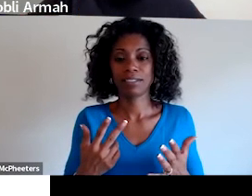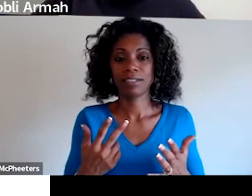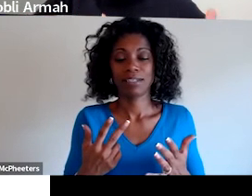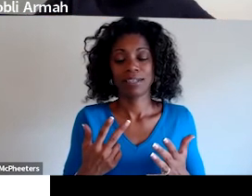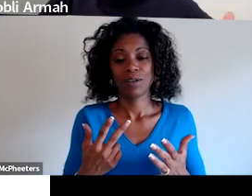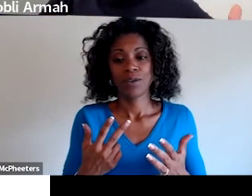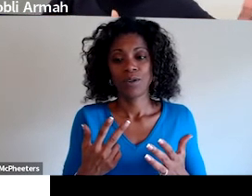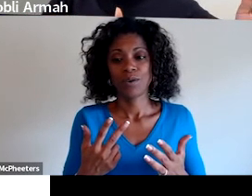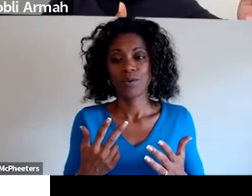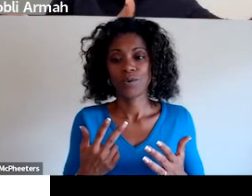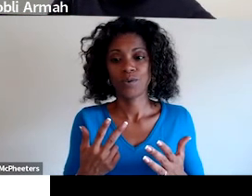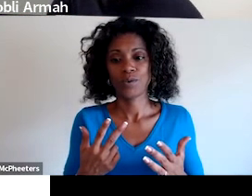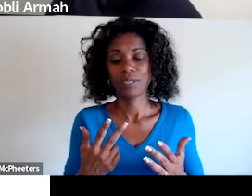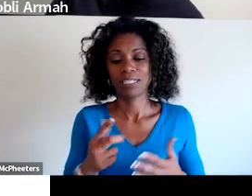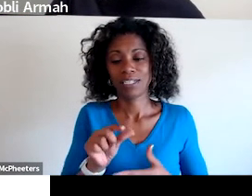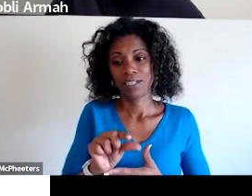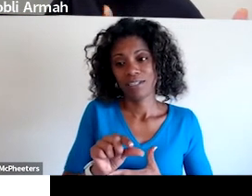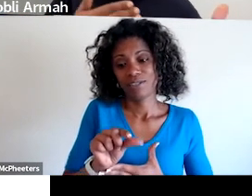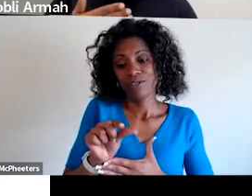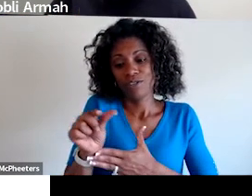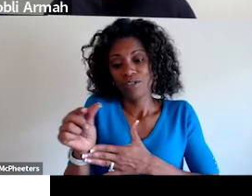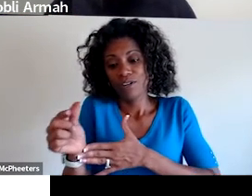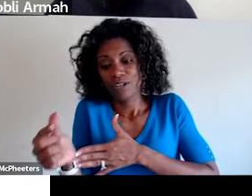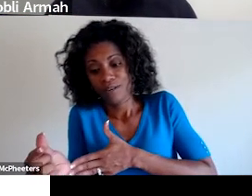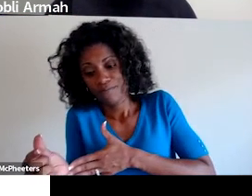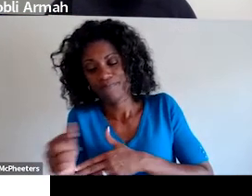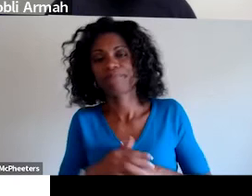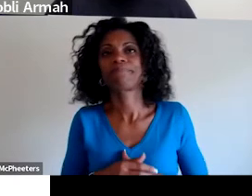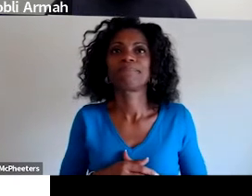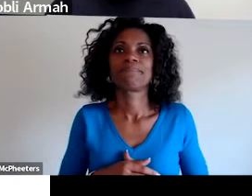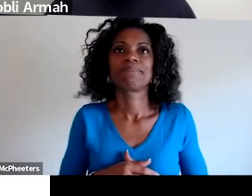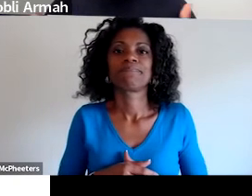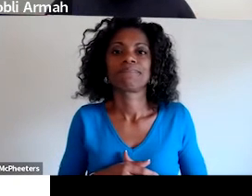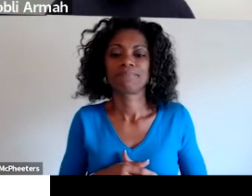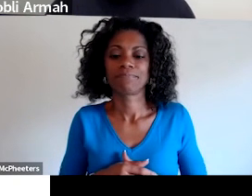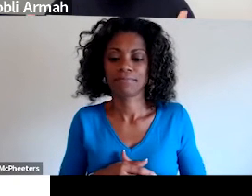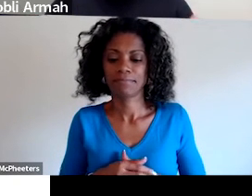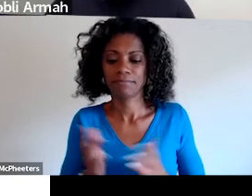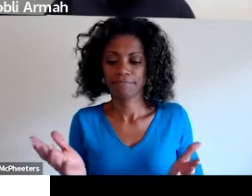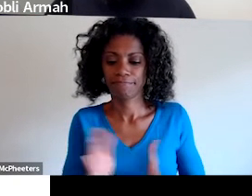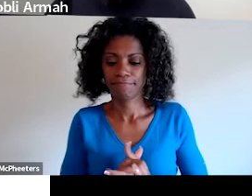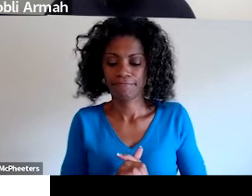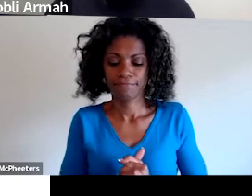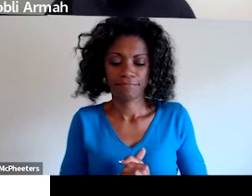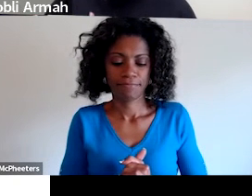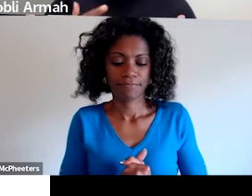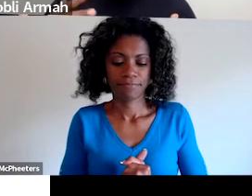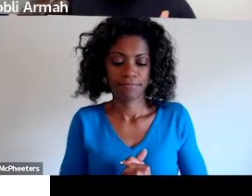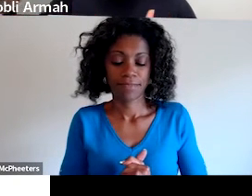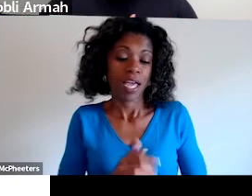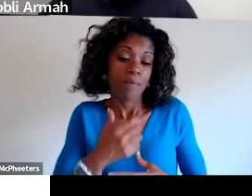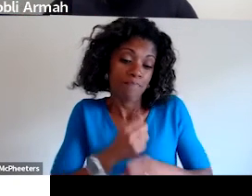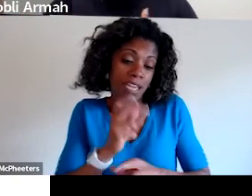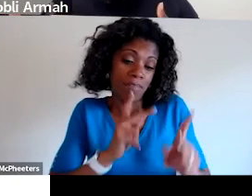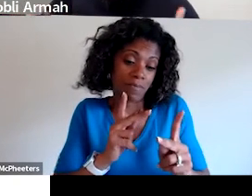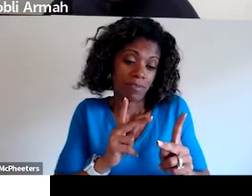getting comfortable, making other people uncomfortable. There's too many times when we enter into an engagement with an organization and